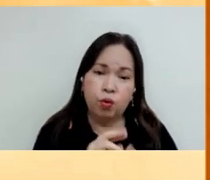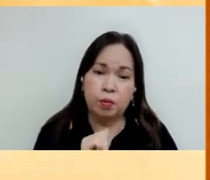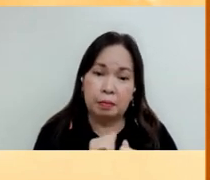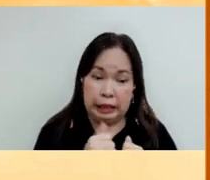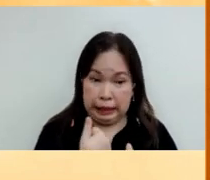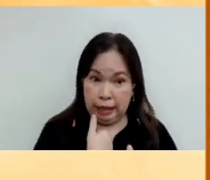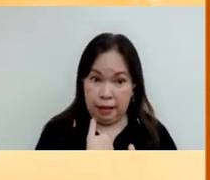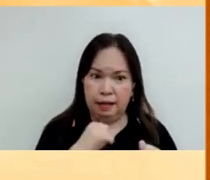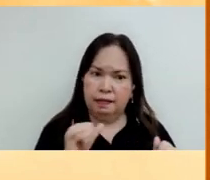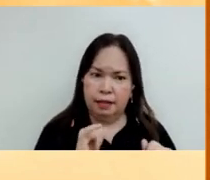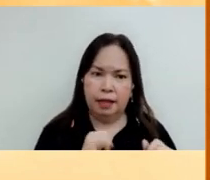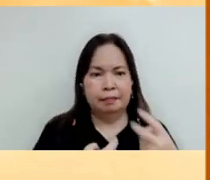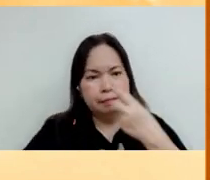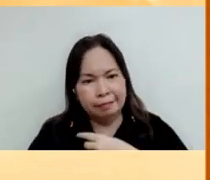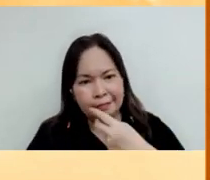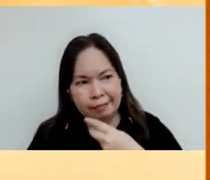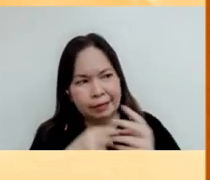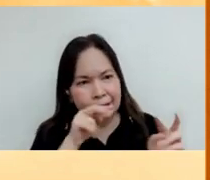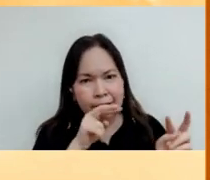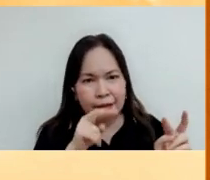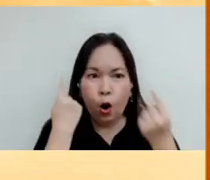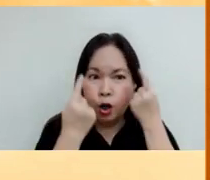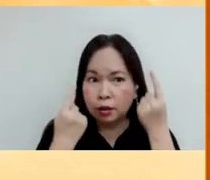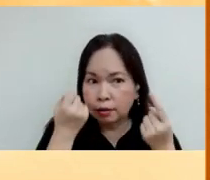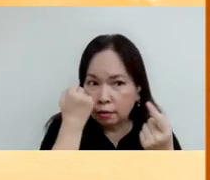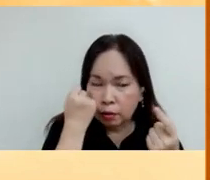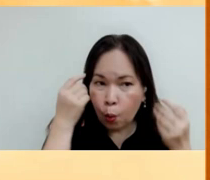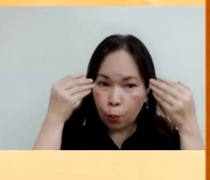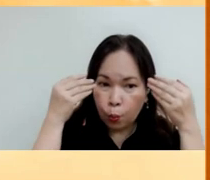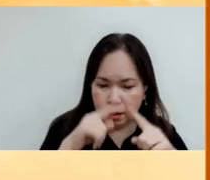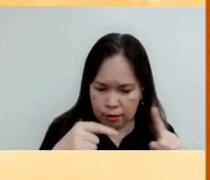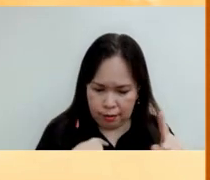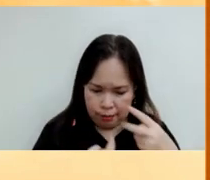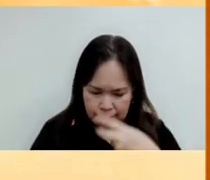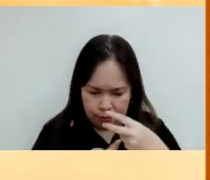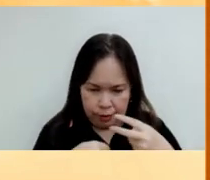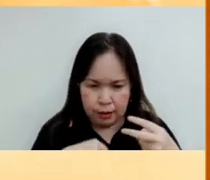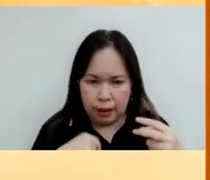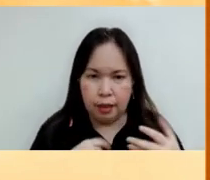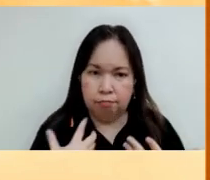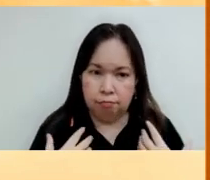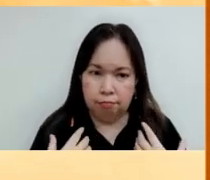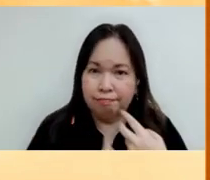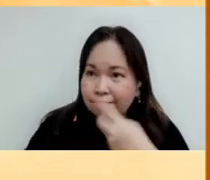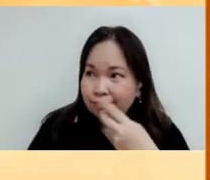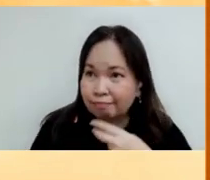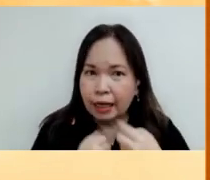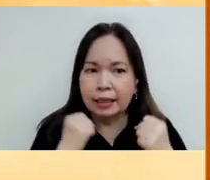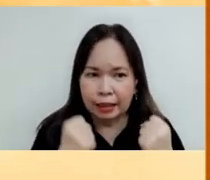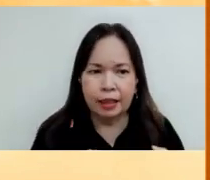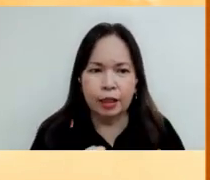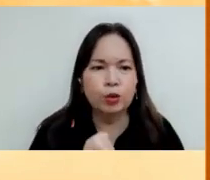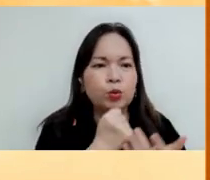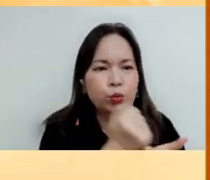So self-care is also very important. So you are more effective in providing support to others. No, and children and teens still find